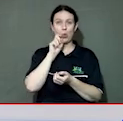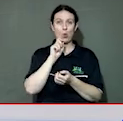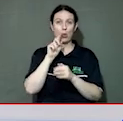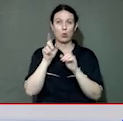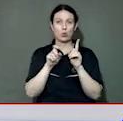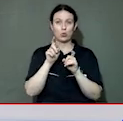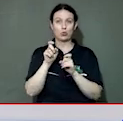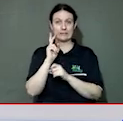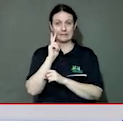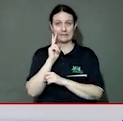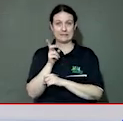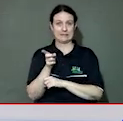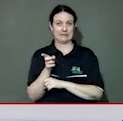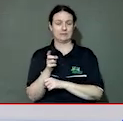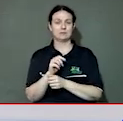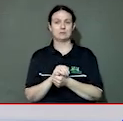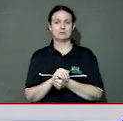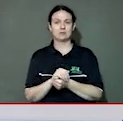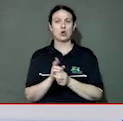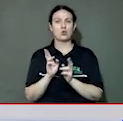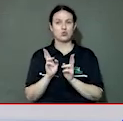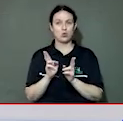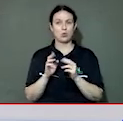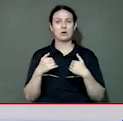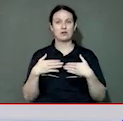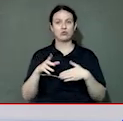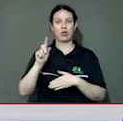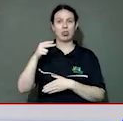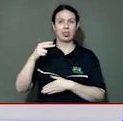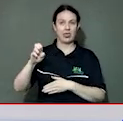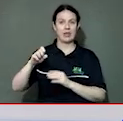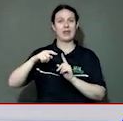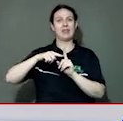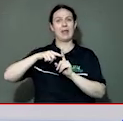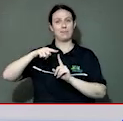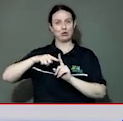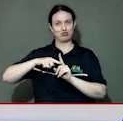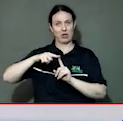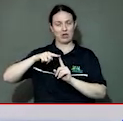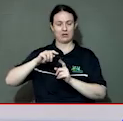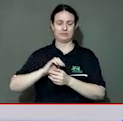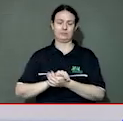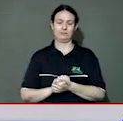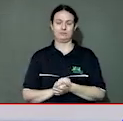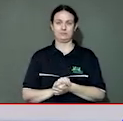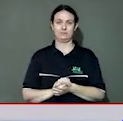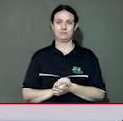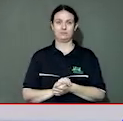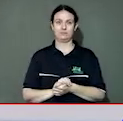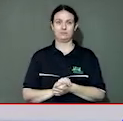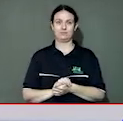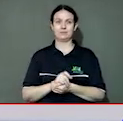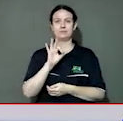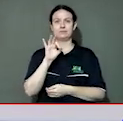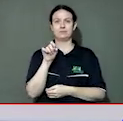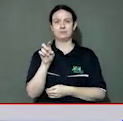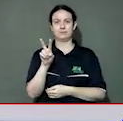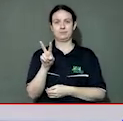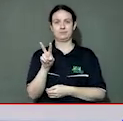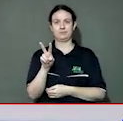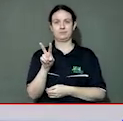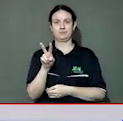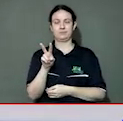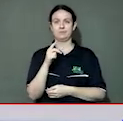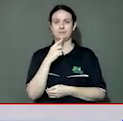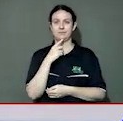That's the one asked mostly. It must start with the temperature. Okay, 3.2. Now they